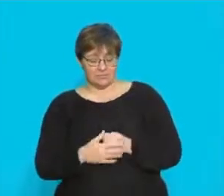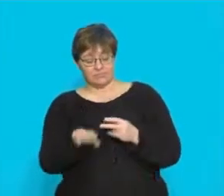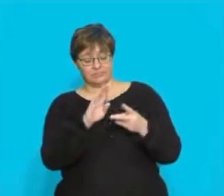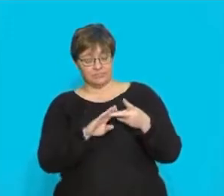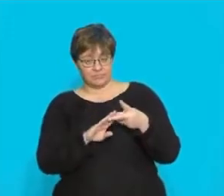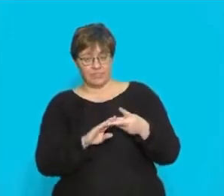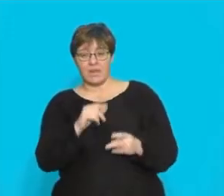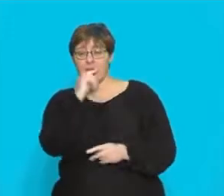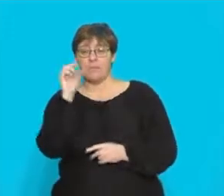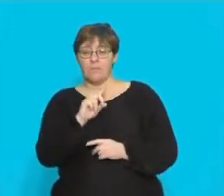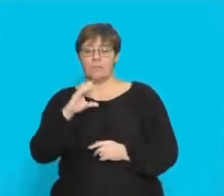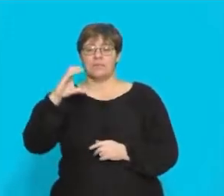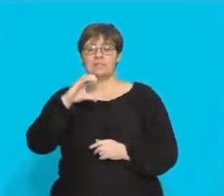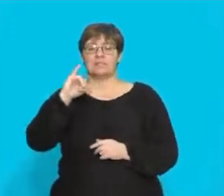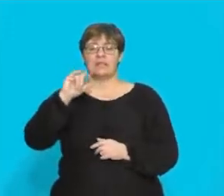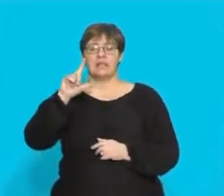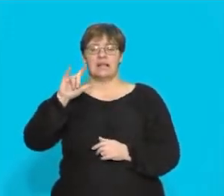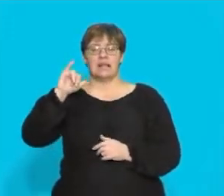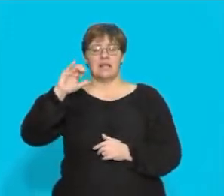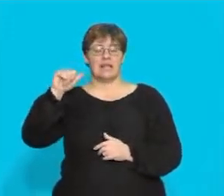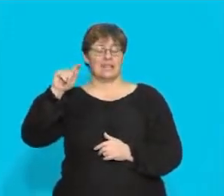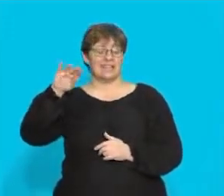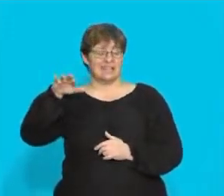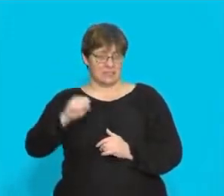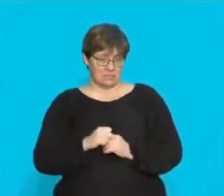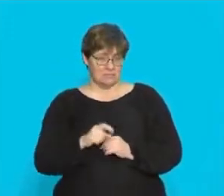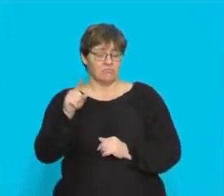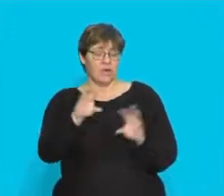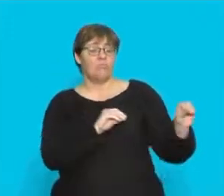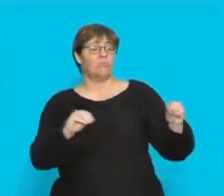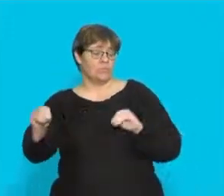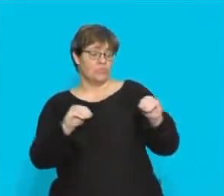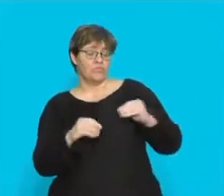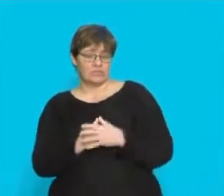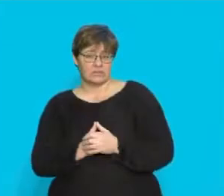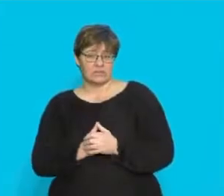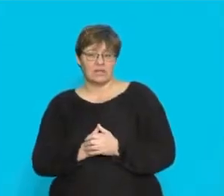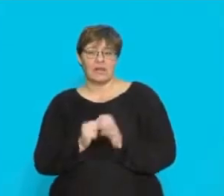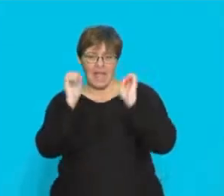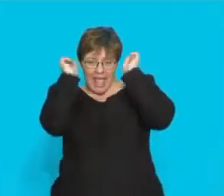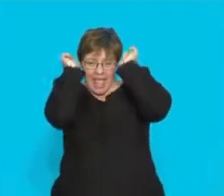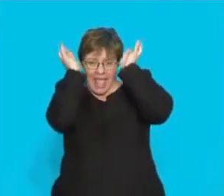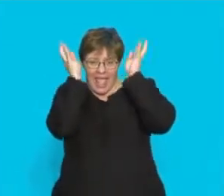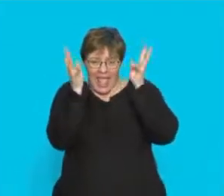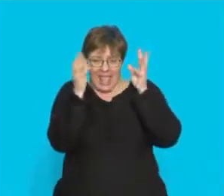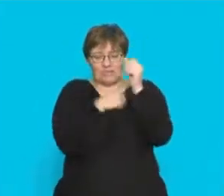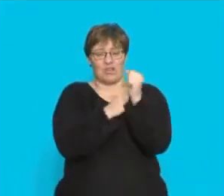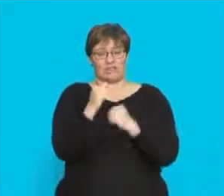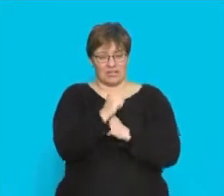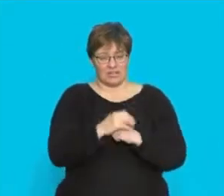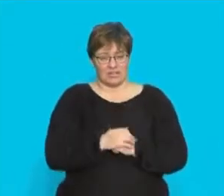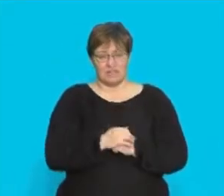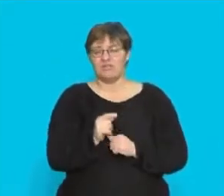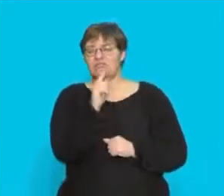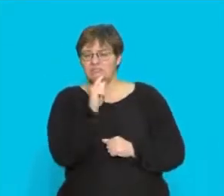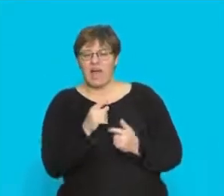called ciliates. Now these little cilia, they move. Little cilia are hair-like structures, right? So they move,